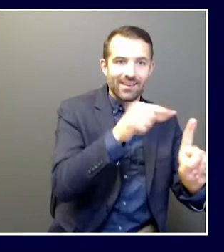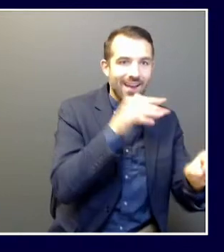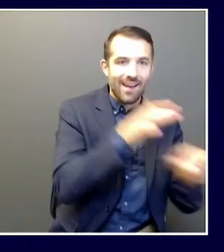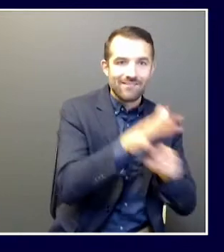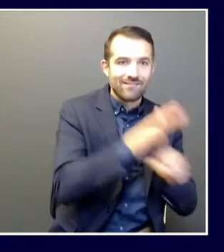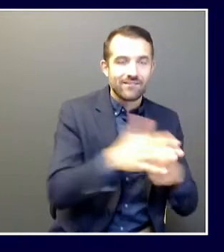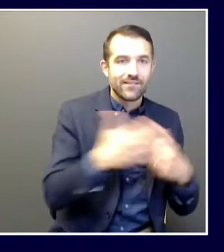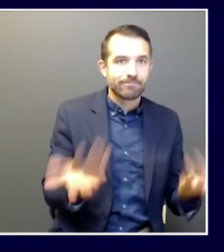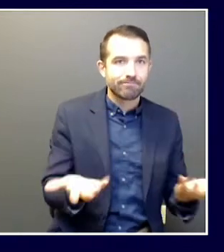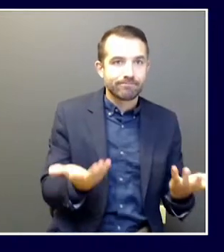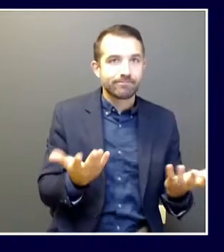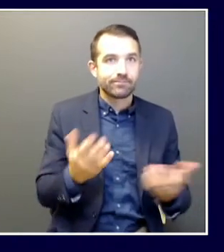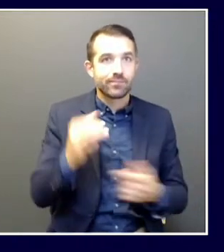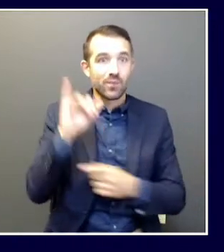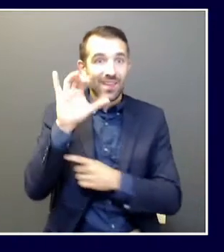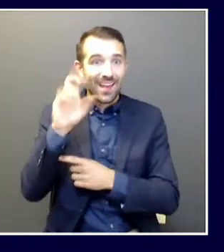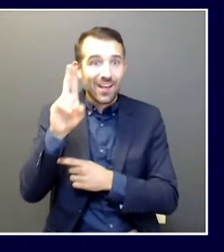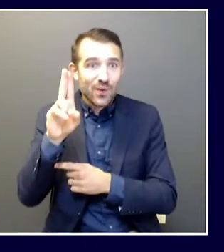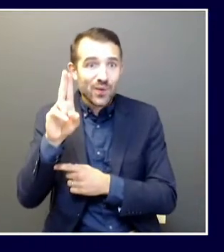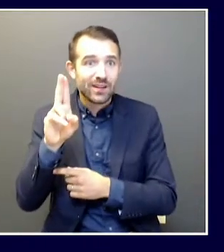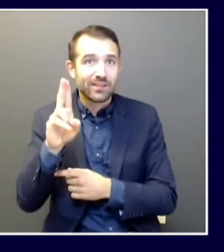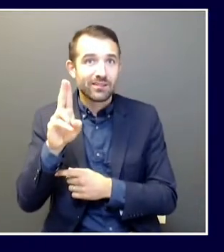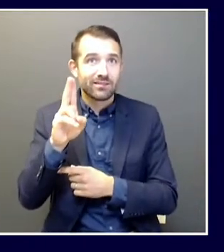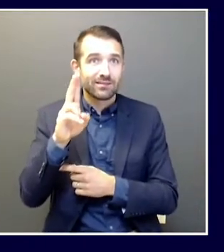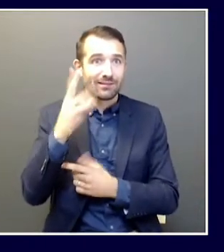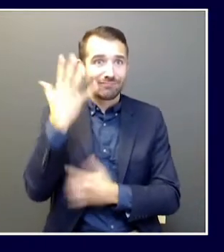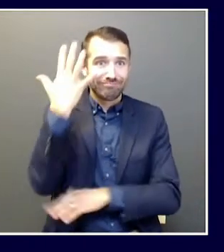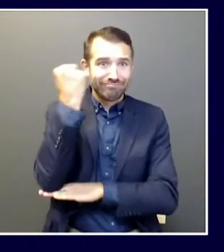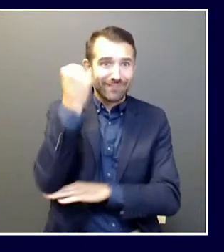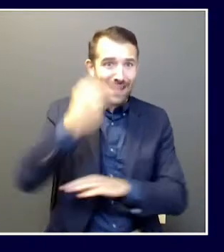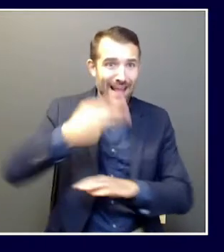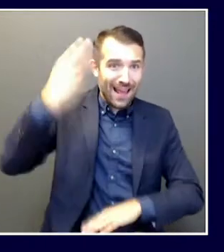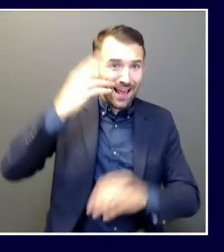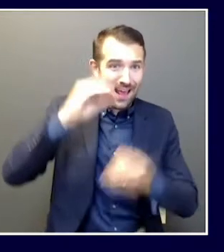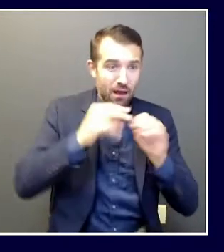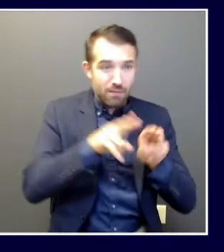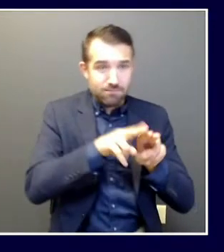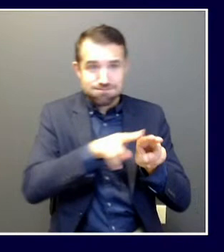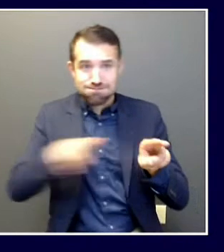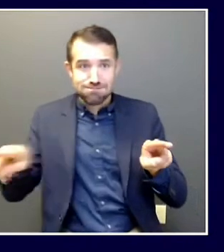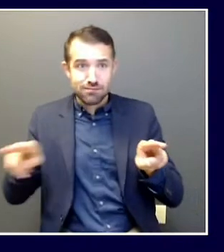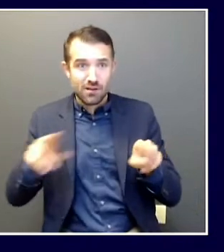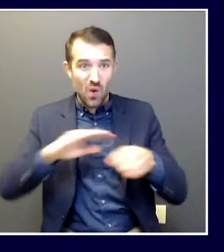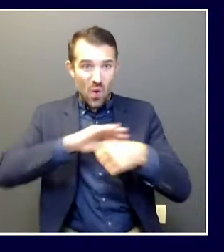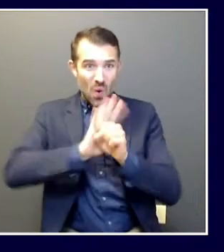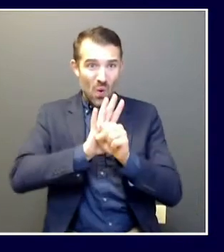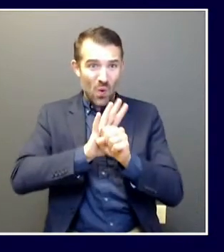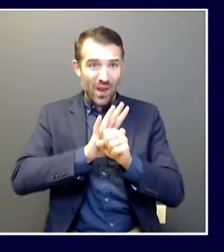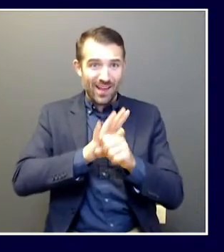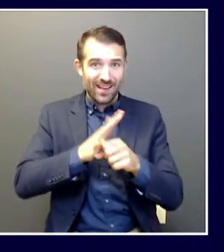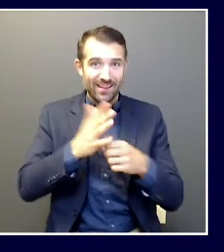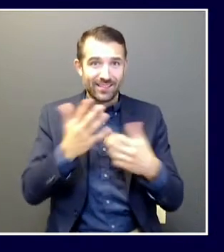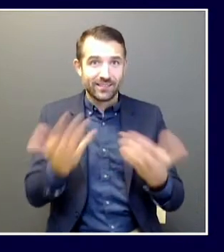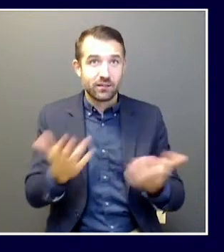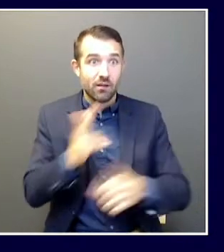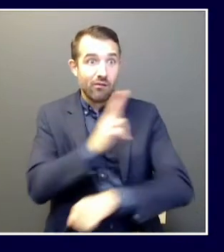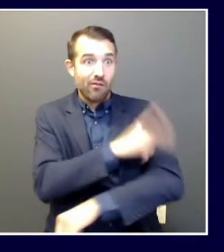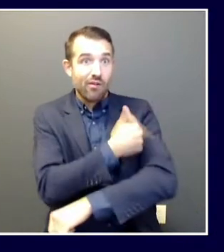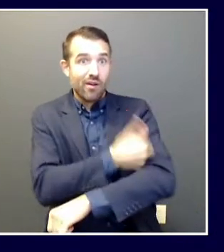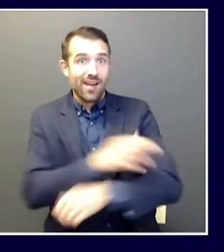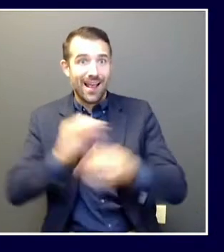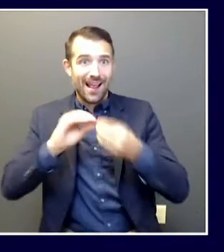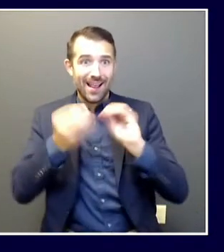critical care during the Delta surge. We've had a record high number of people in hospitals during the Delta surge, and that has created stress on